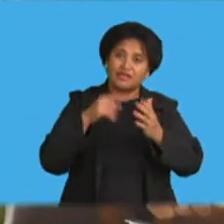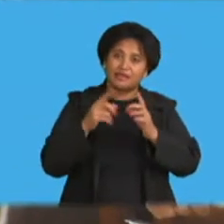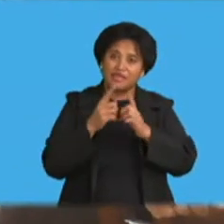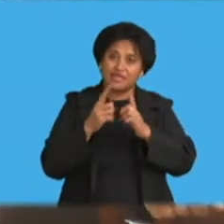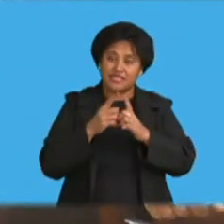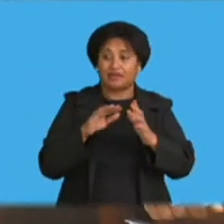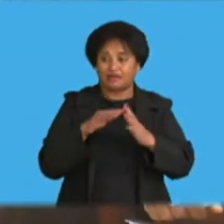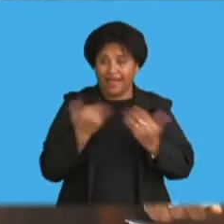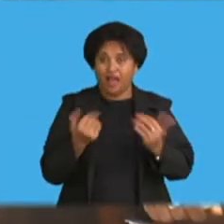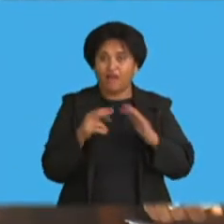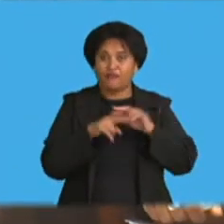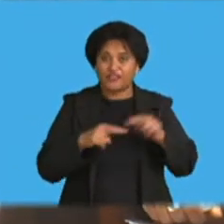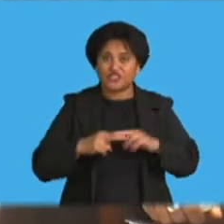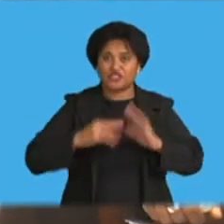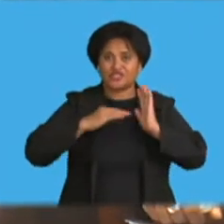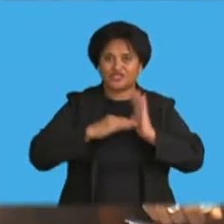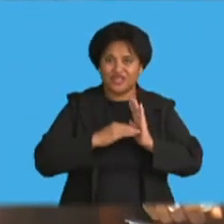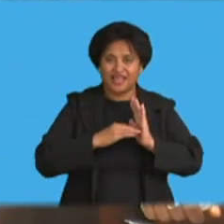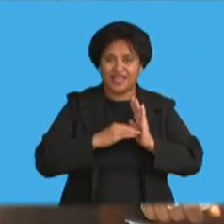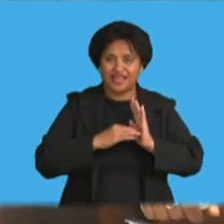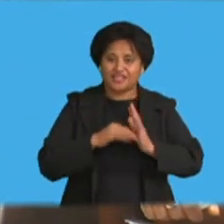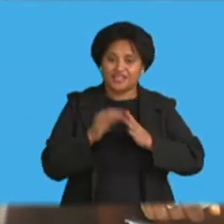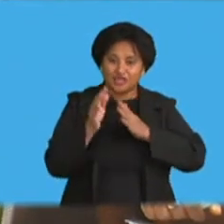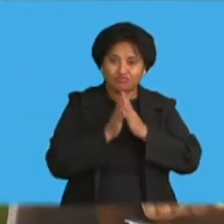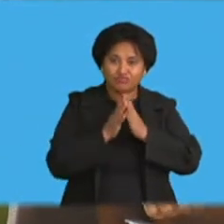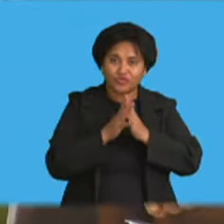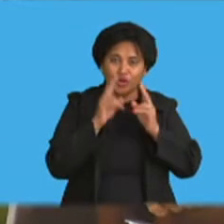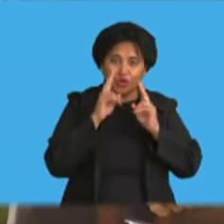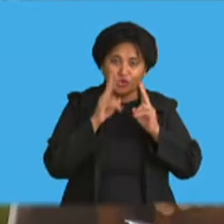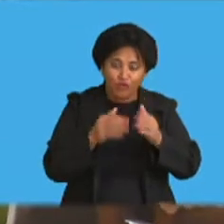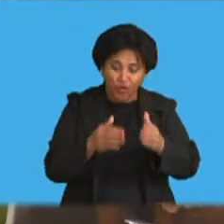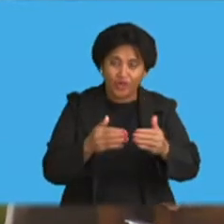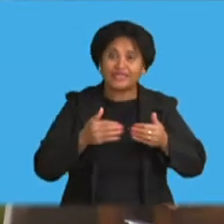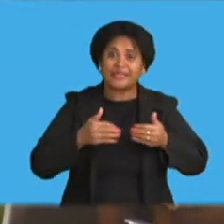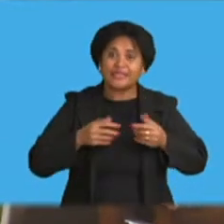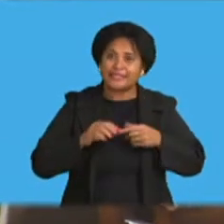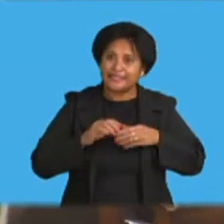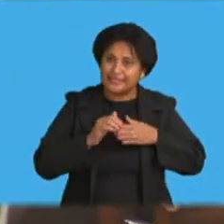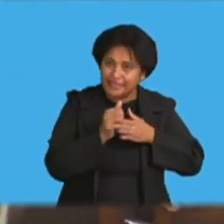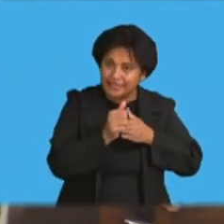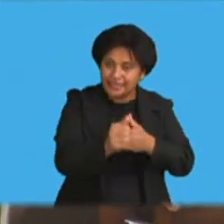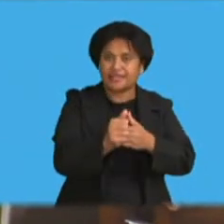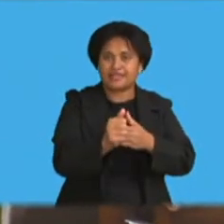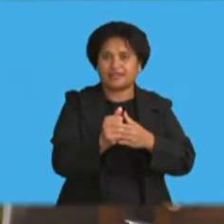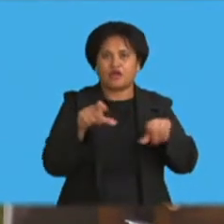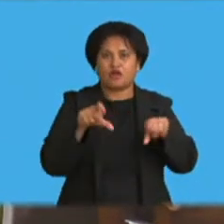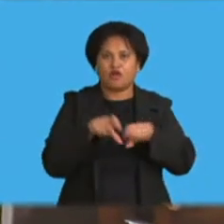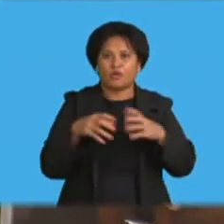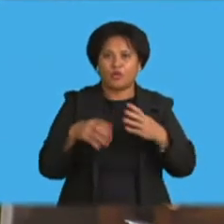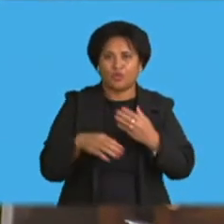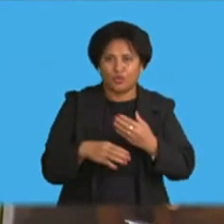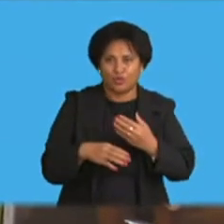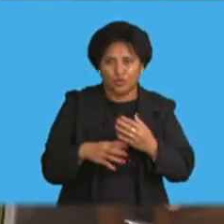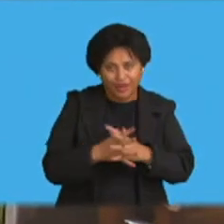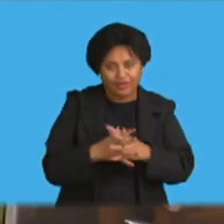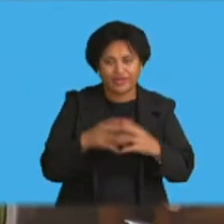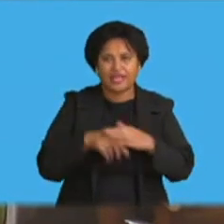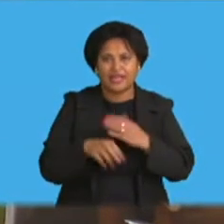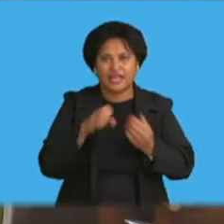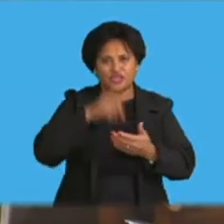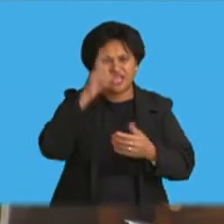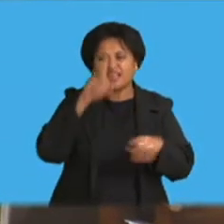the chair, we look forward to leading the Commonwealth in the area of education, just as we are leading the world in confronting climate